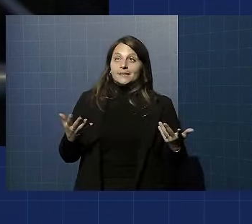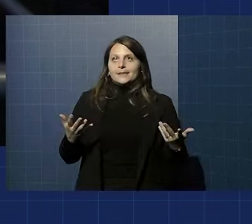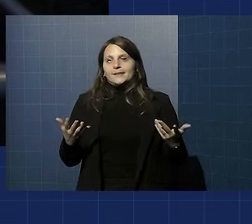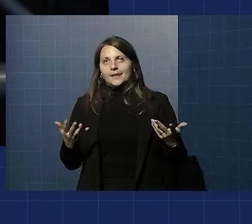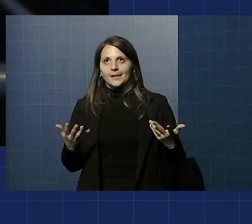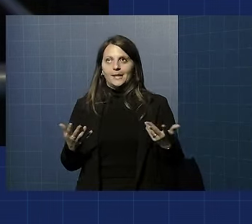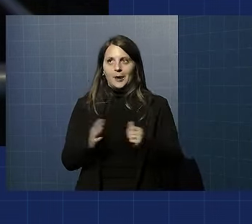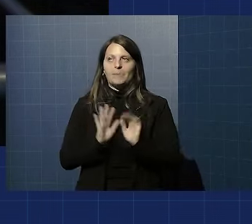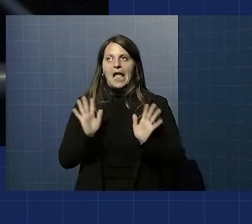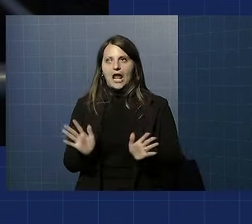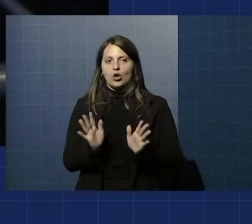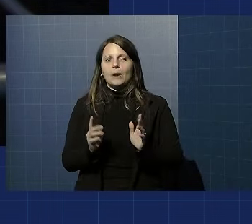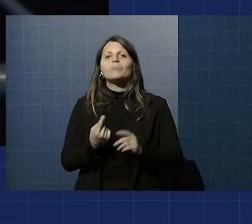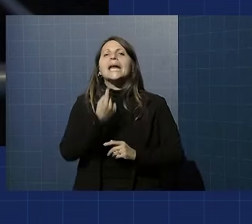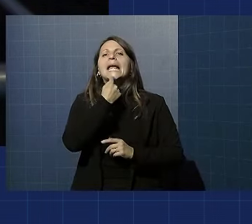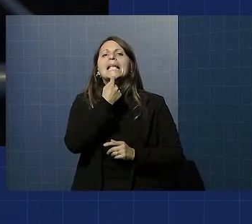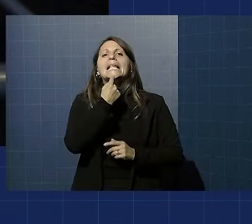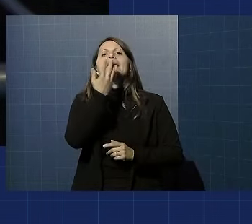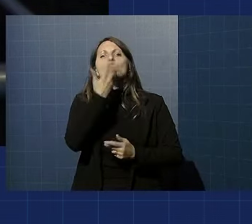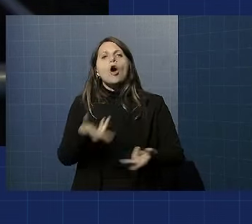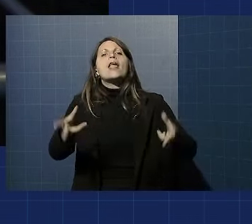space after hearing about all of this.